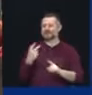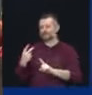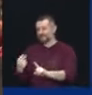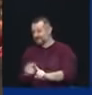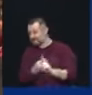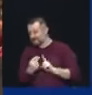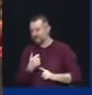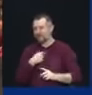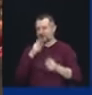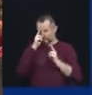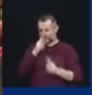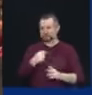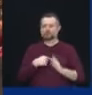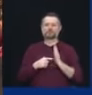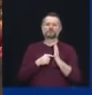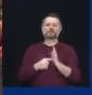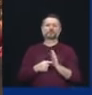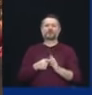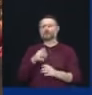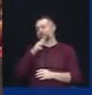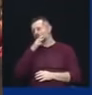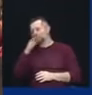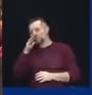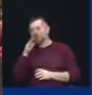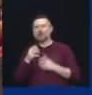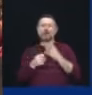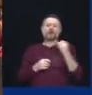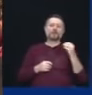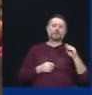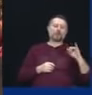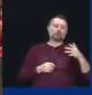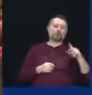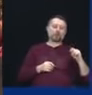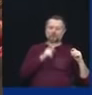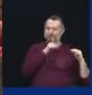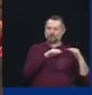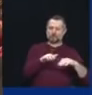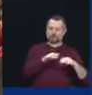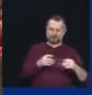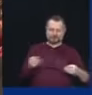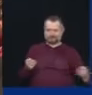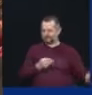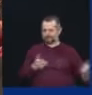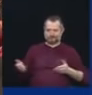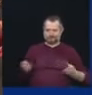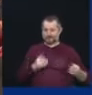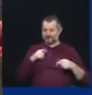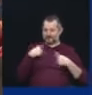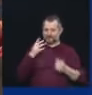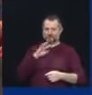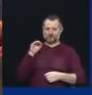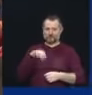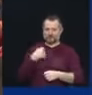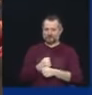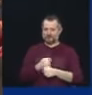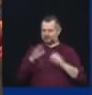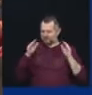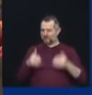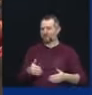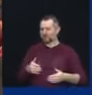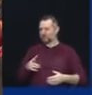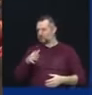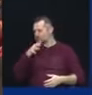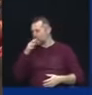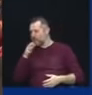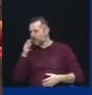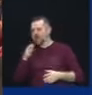representing Rural and Migrant Ministry. For 40 years, we've worked to uphold the needs of rural, migrant, and farmworking communities